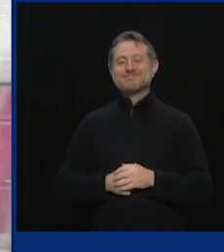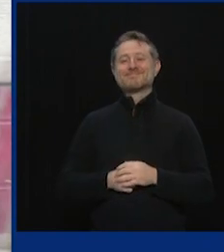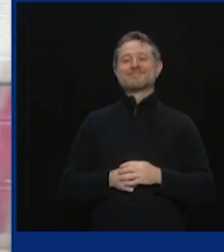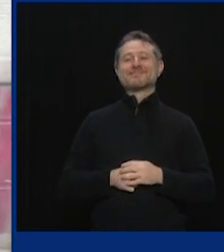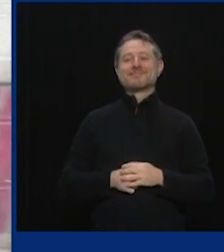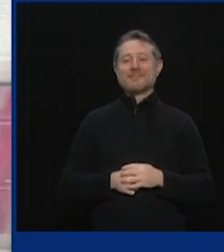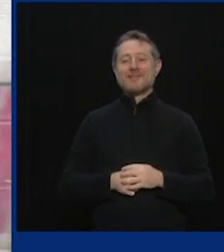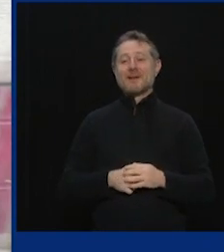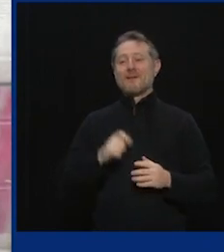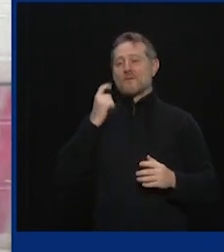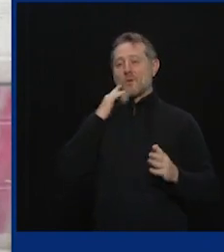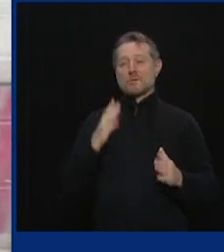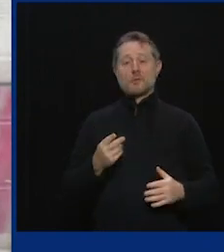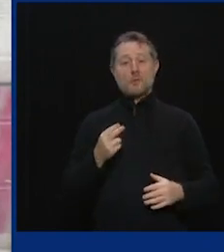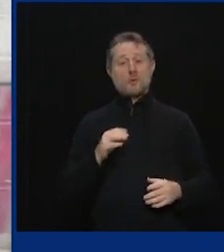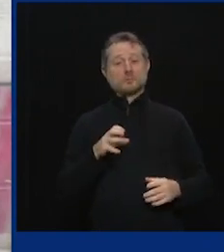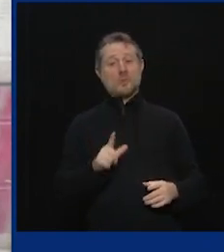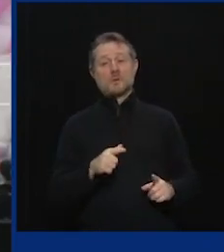Governor Hochul?